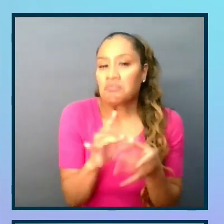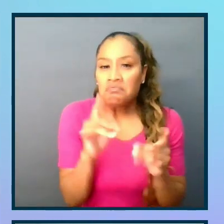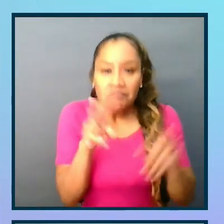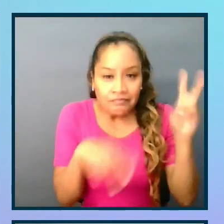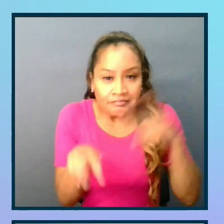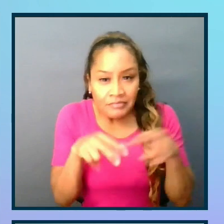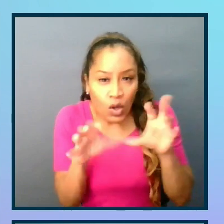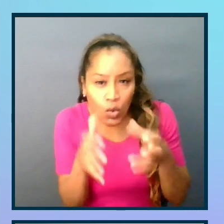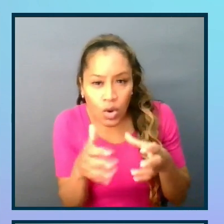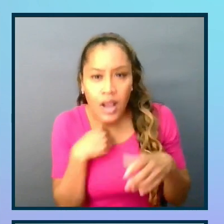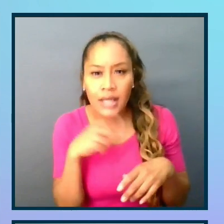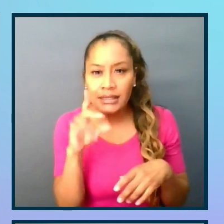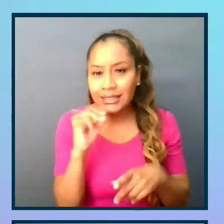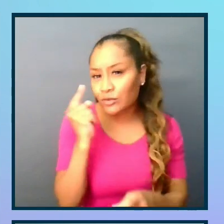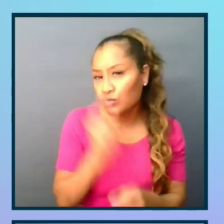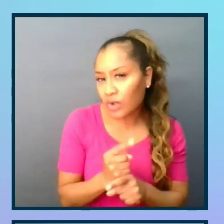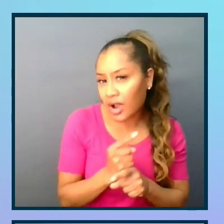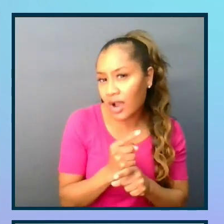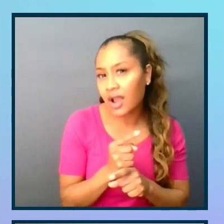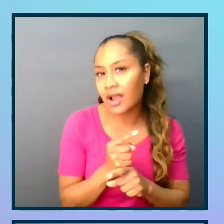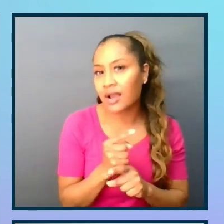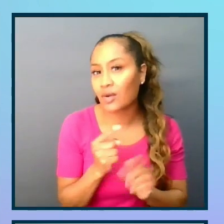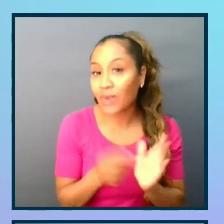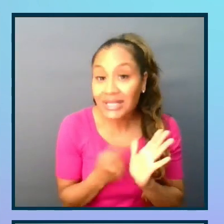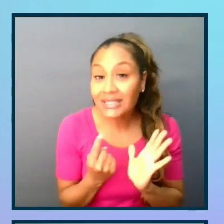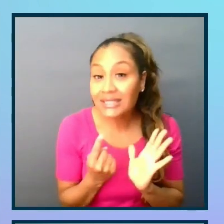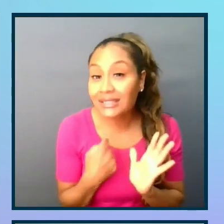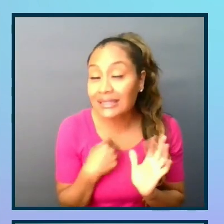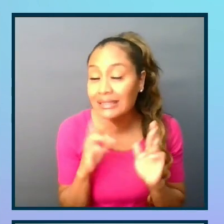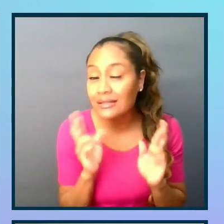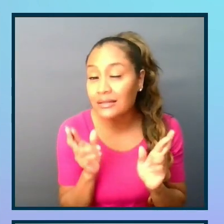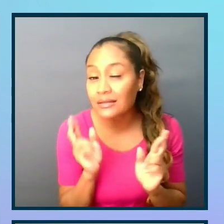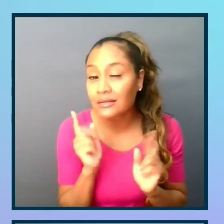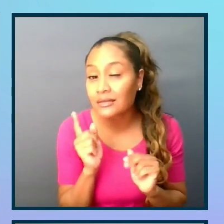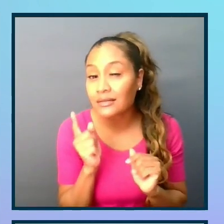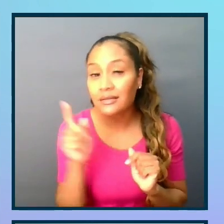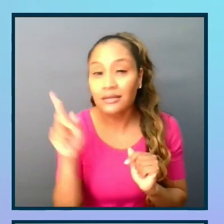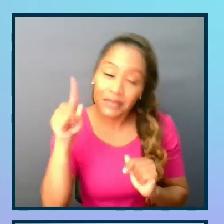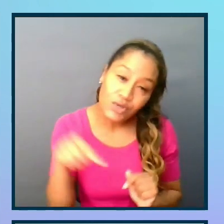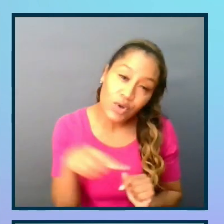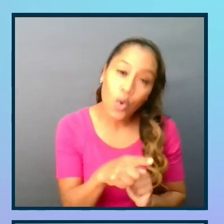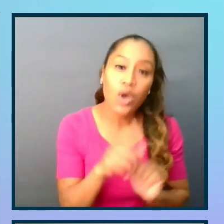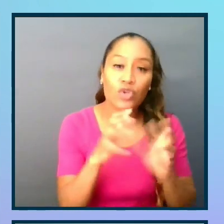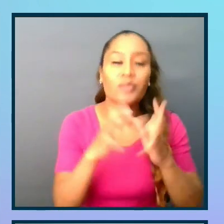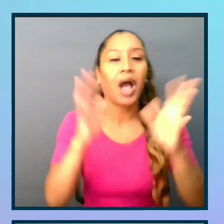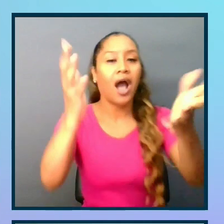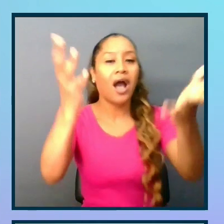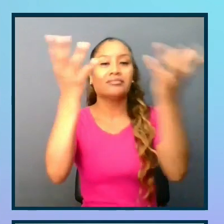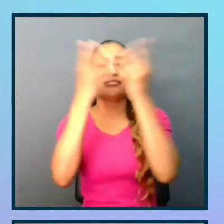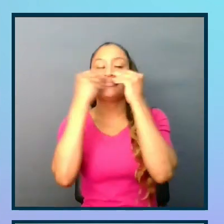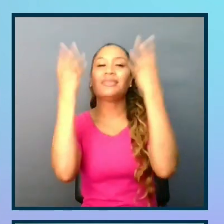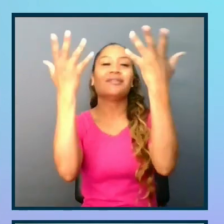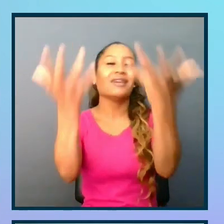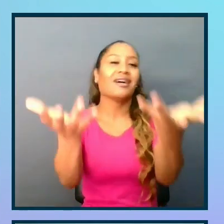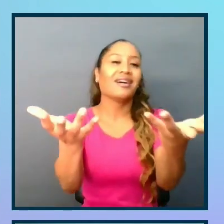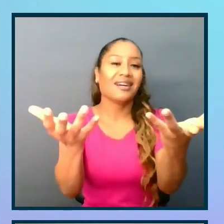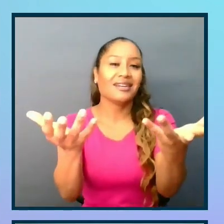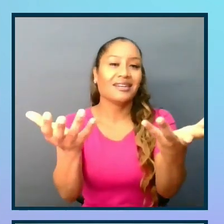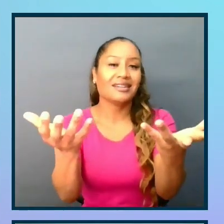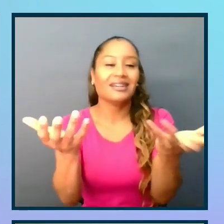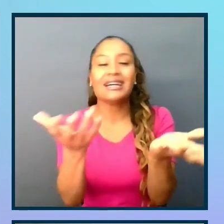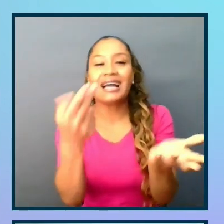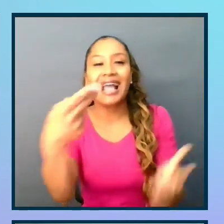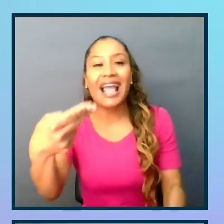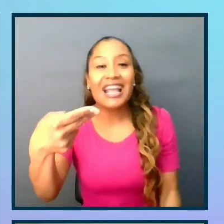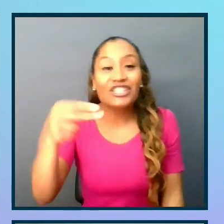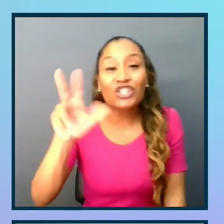see if I did stuff right for once. Let's see. I'm going to go into my group. Oh, beautiful. I have